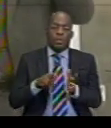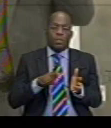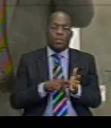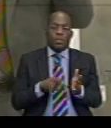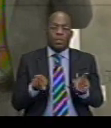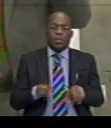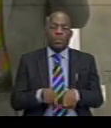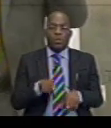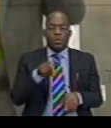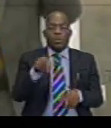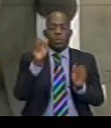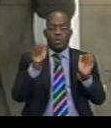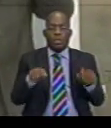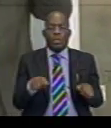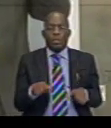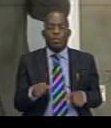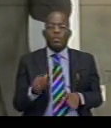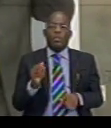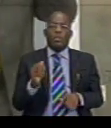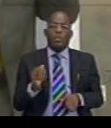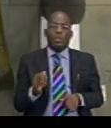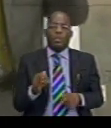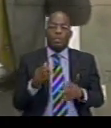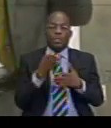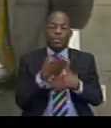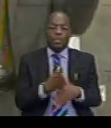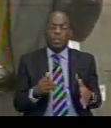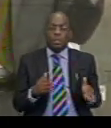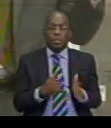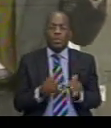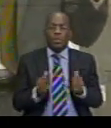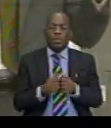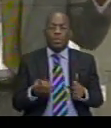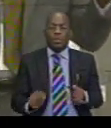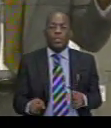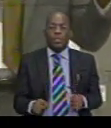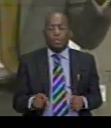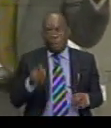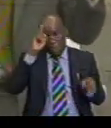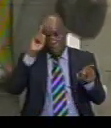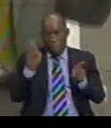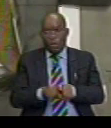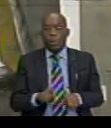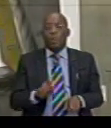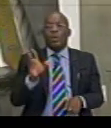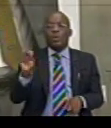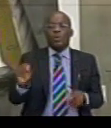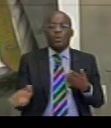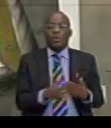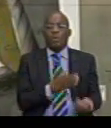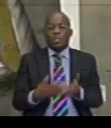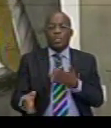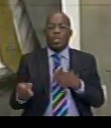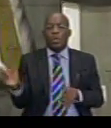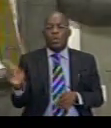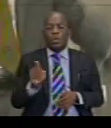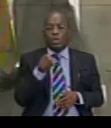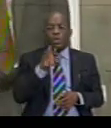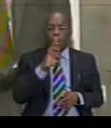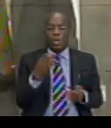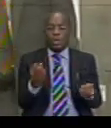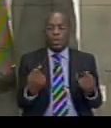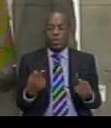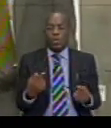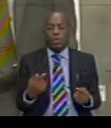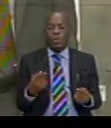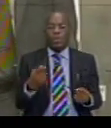testify. No matter where you are coming from, and the Lord has touched you, now is the time. Vous